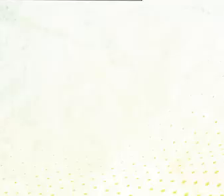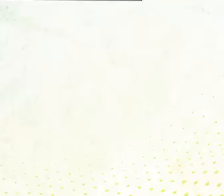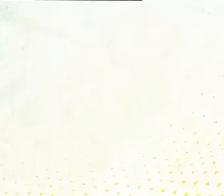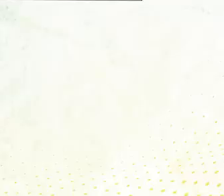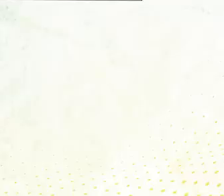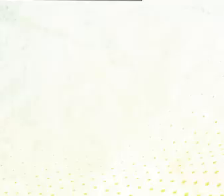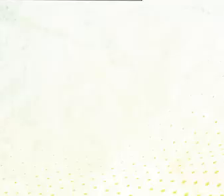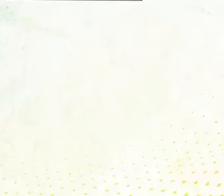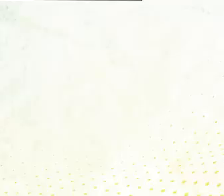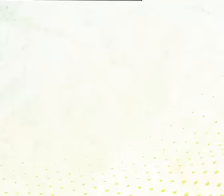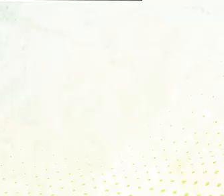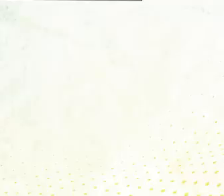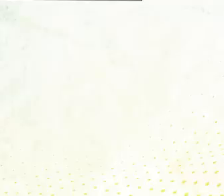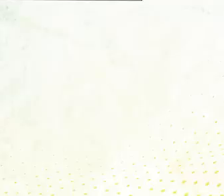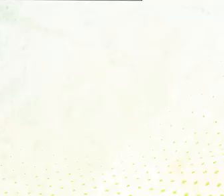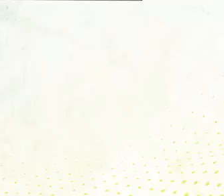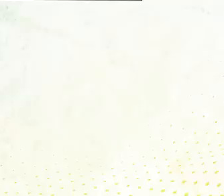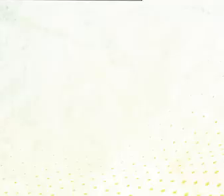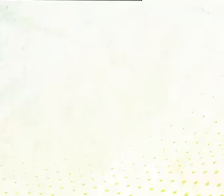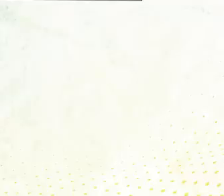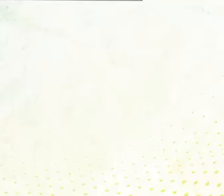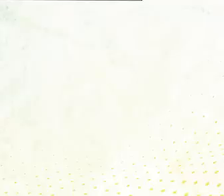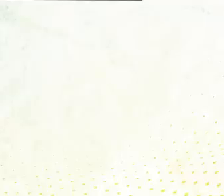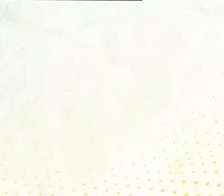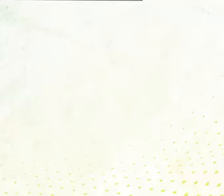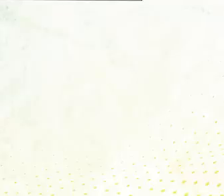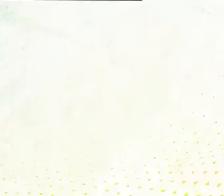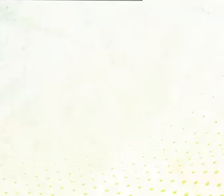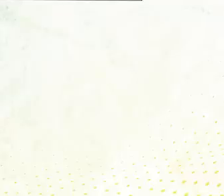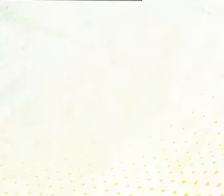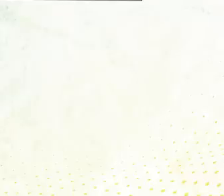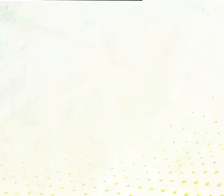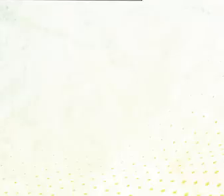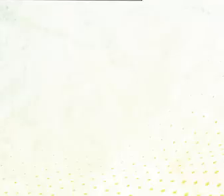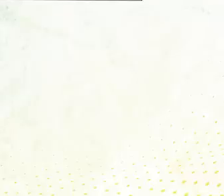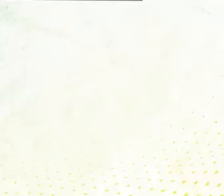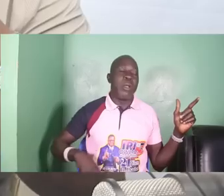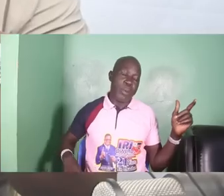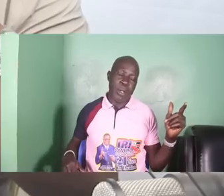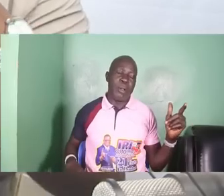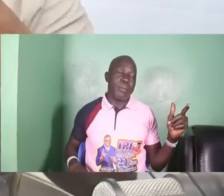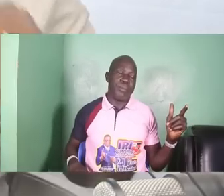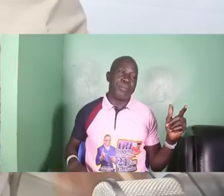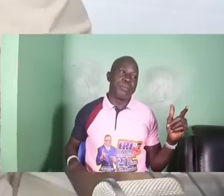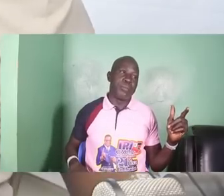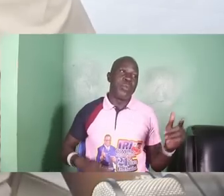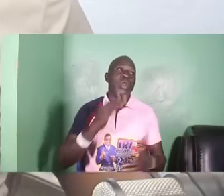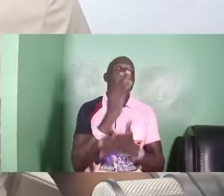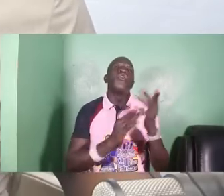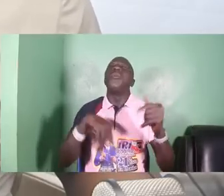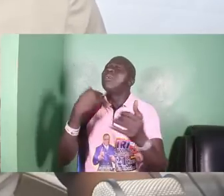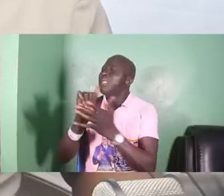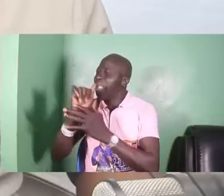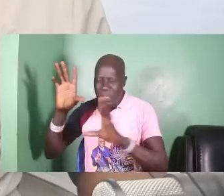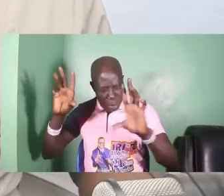waju o pelu ogun olohun e ni ka ba mo aburu o tere omo ni lere iyawo ni olohun wa pelu yin o